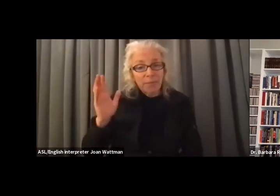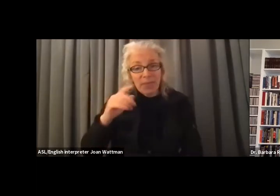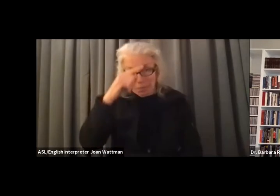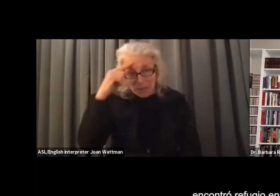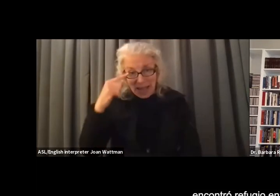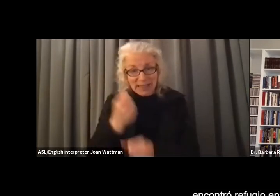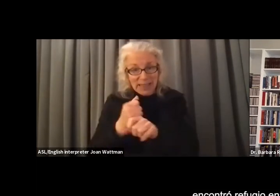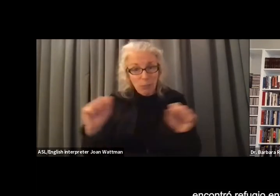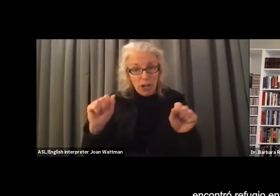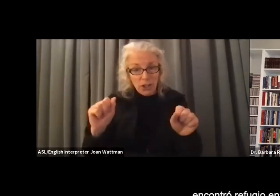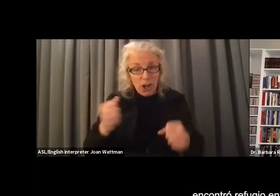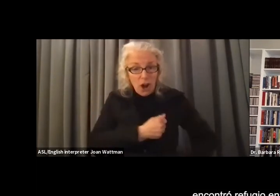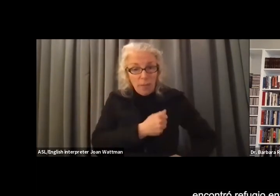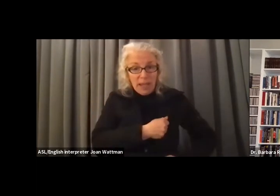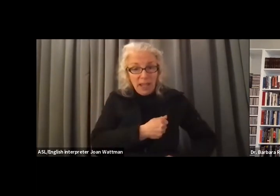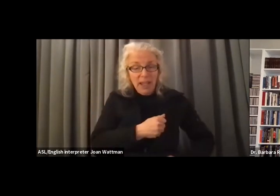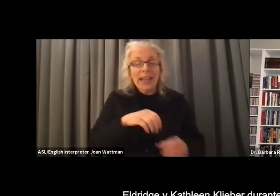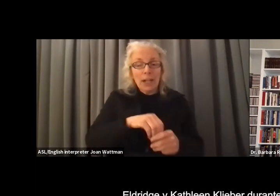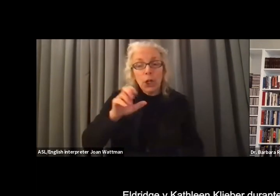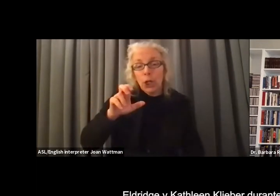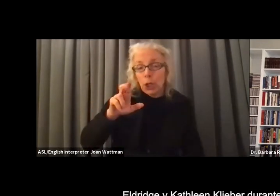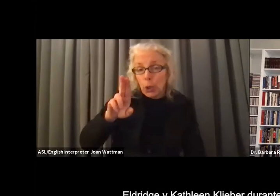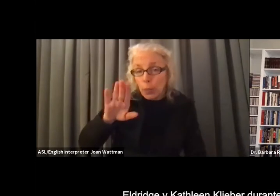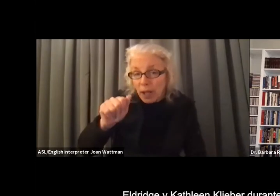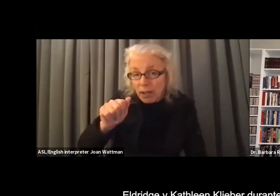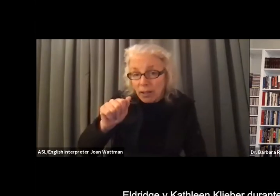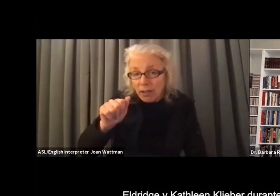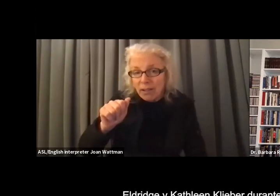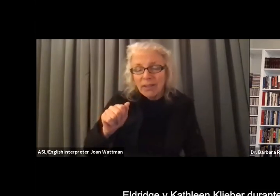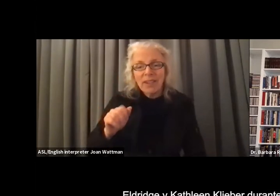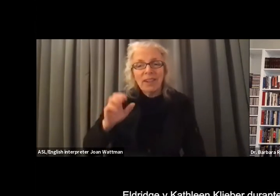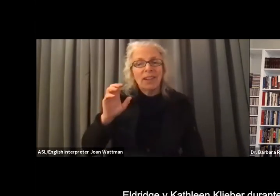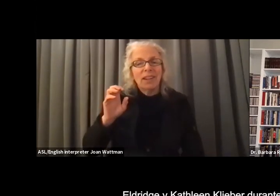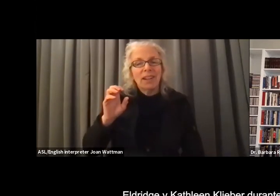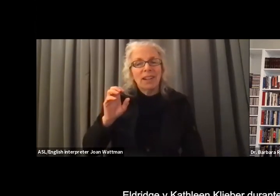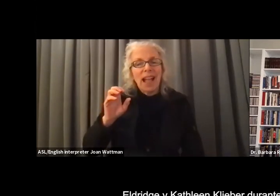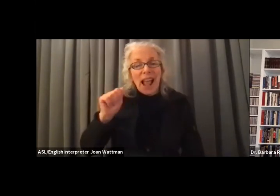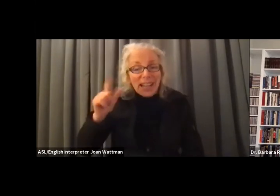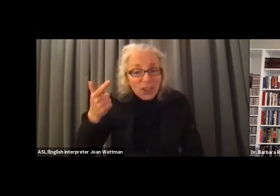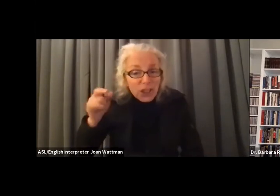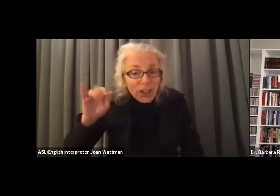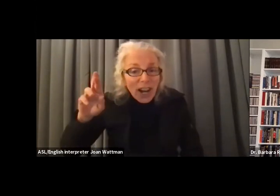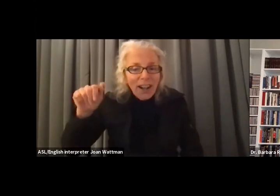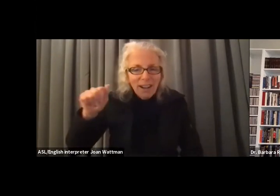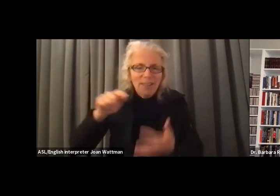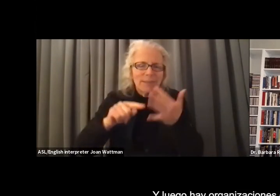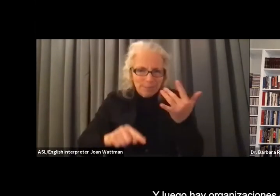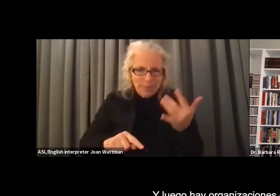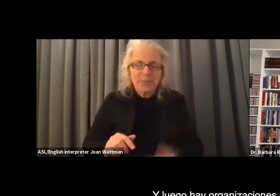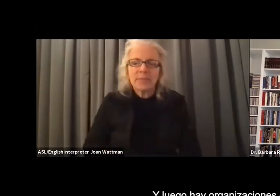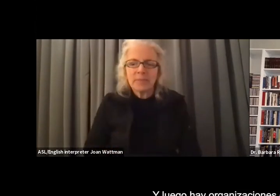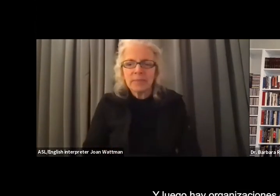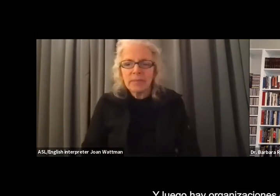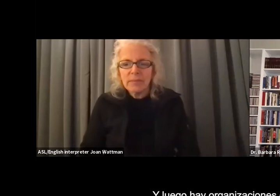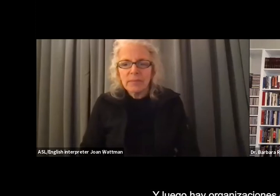Army, found refuge in Cuba, Eldridge and Kathleen Kleber for a time in Algeria. And then there